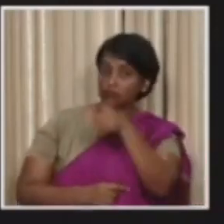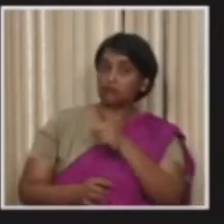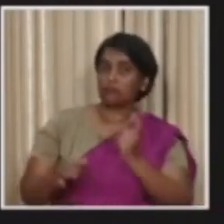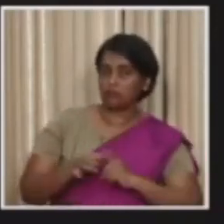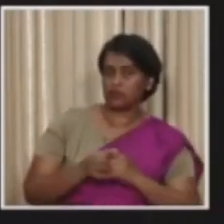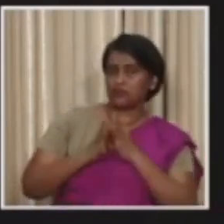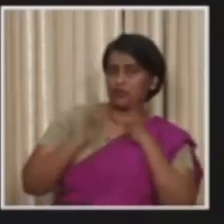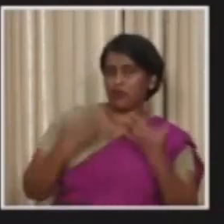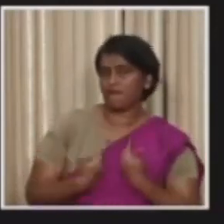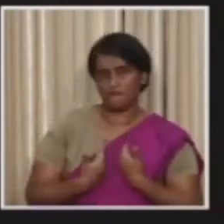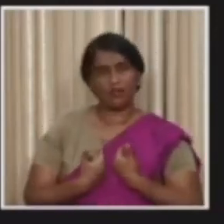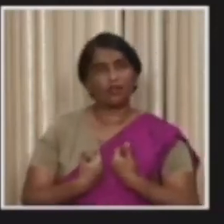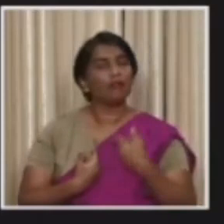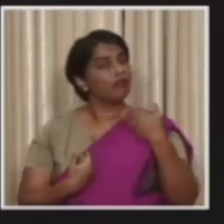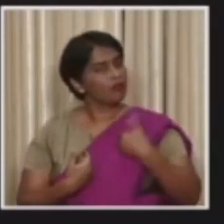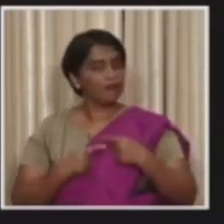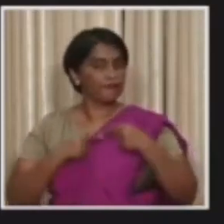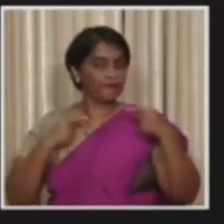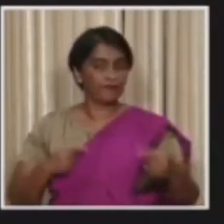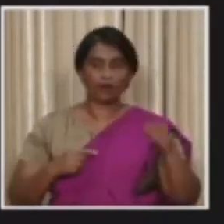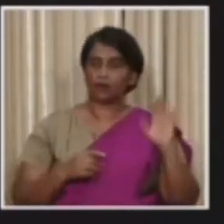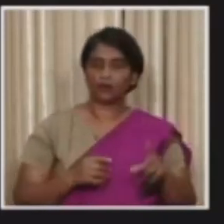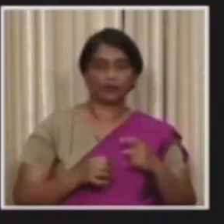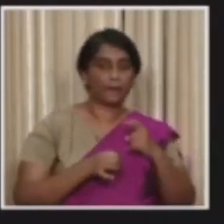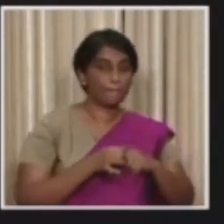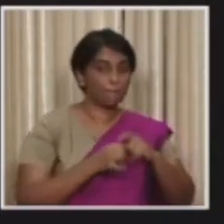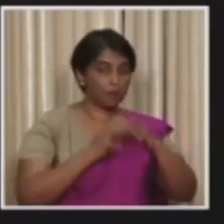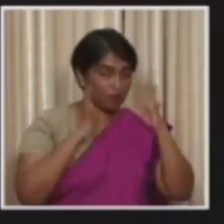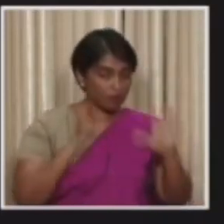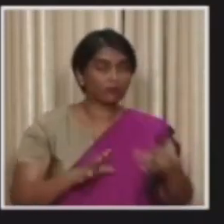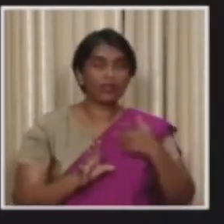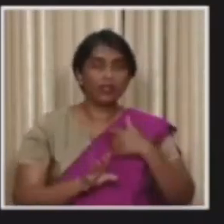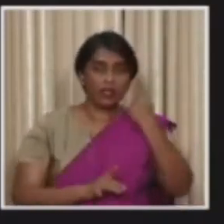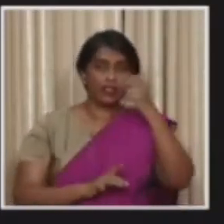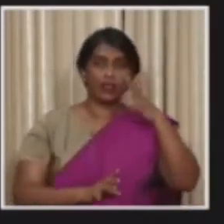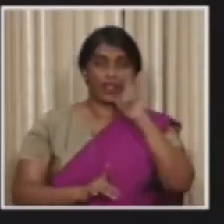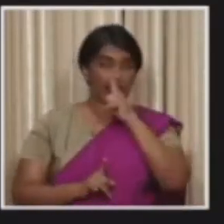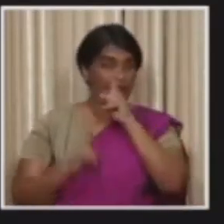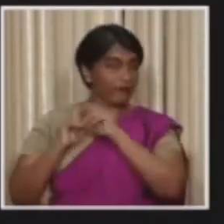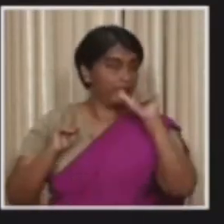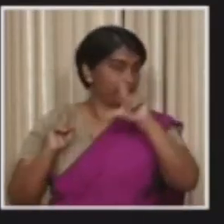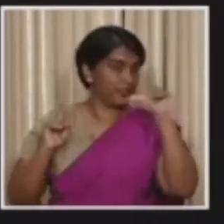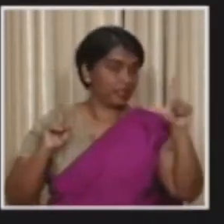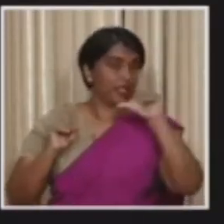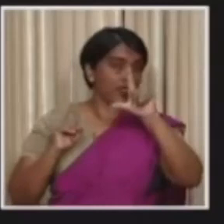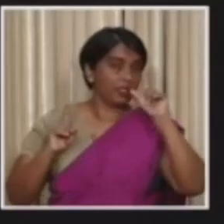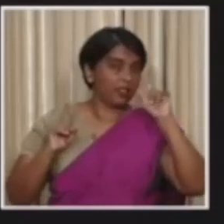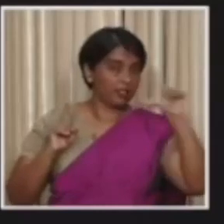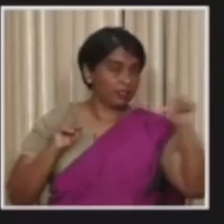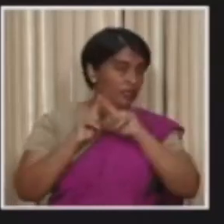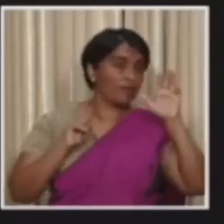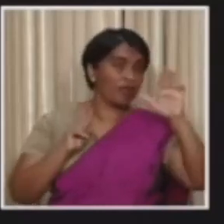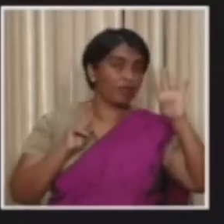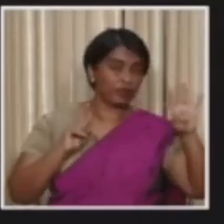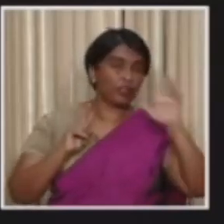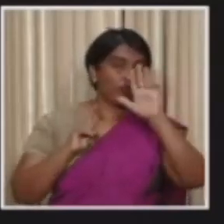you will say the same thing. It happened in 70 to 77. It happened to 77 to 94, it happened to 94 to 2005, it